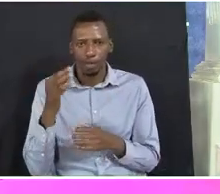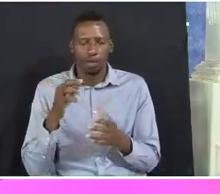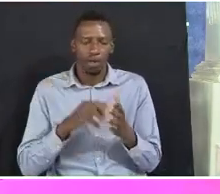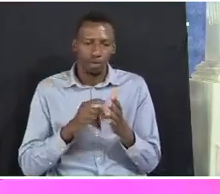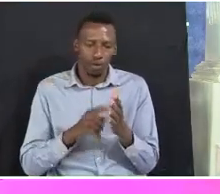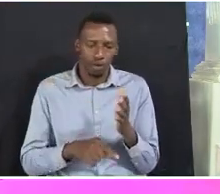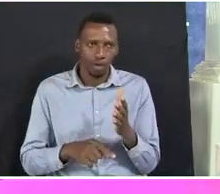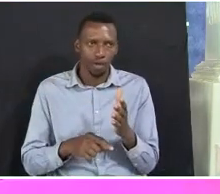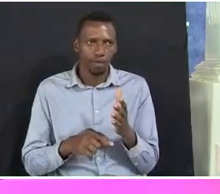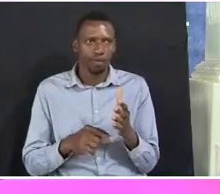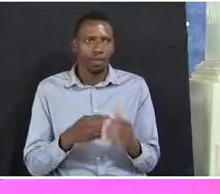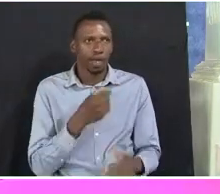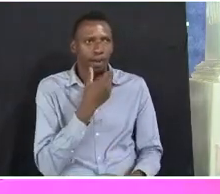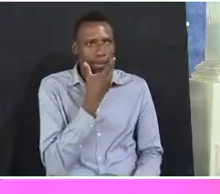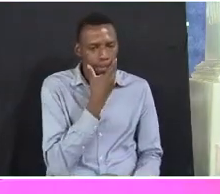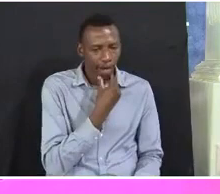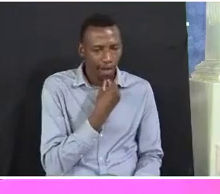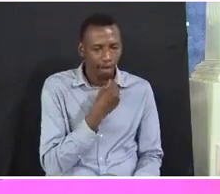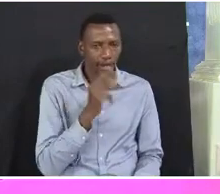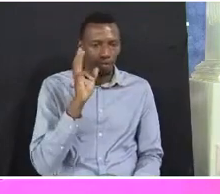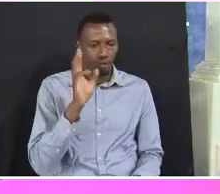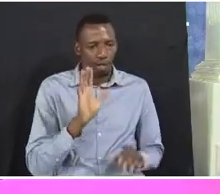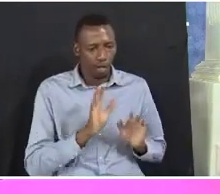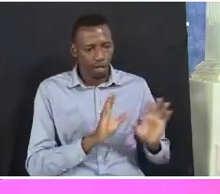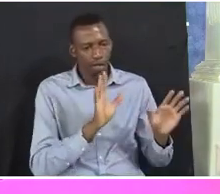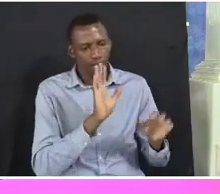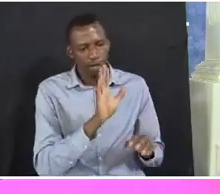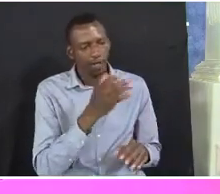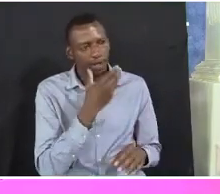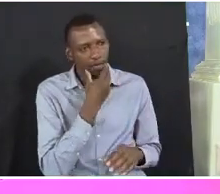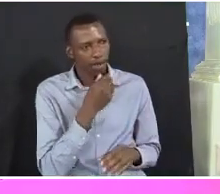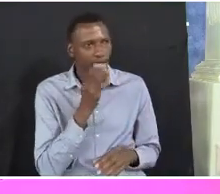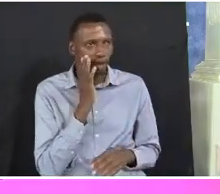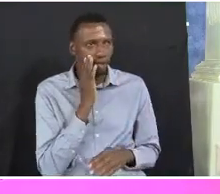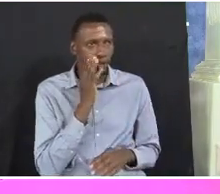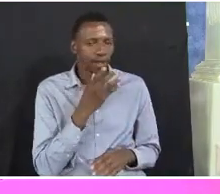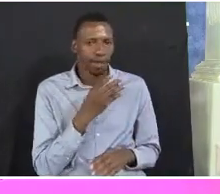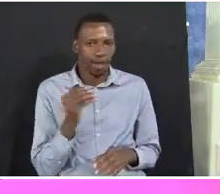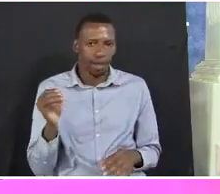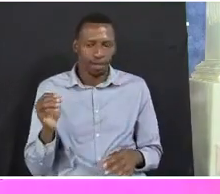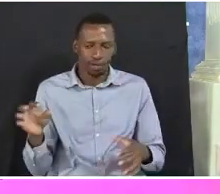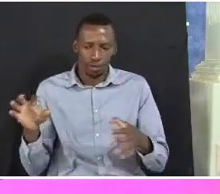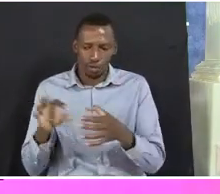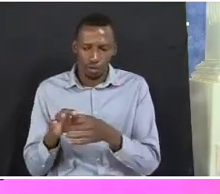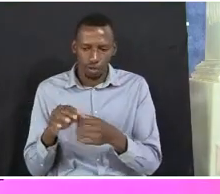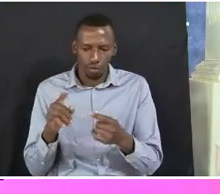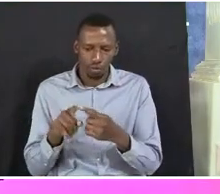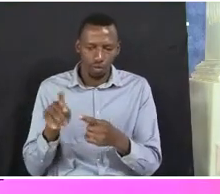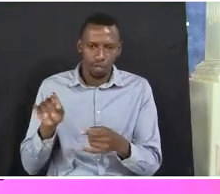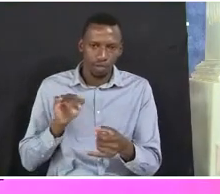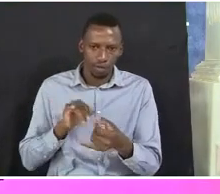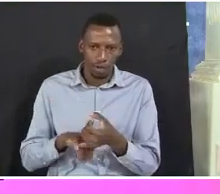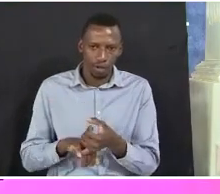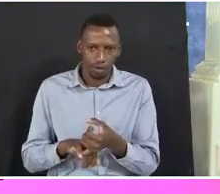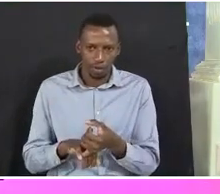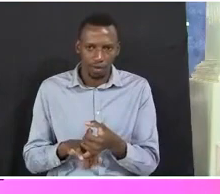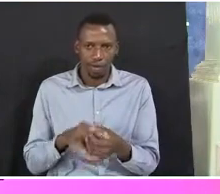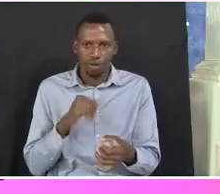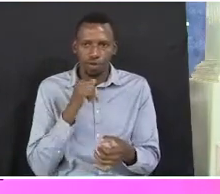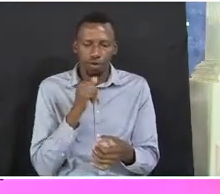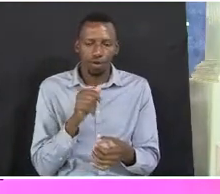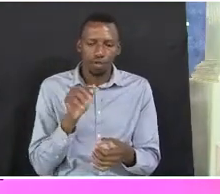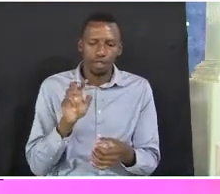Therefore, a man shall leave his father and mother and be joined to his wife. Not to his